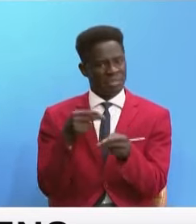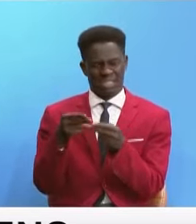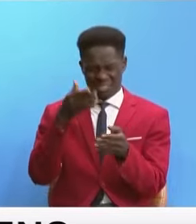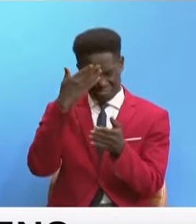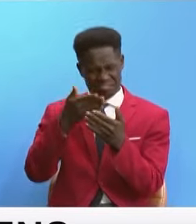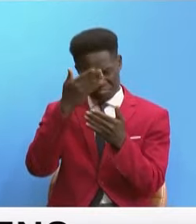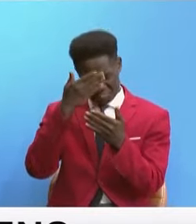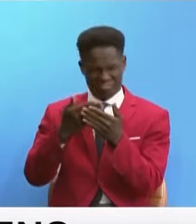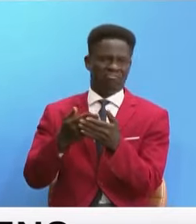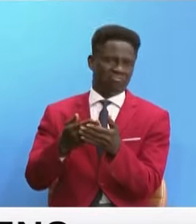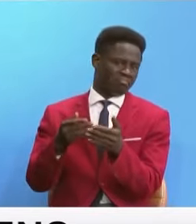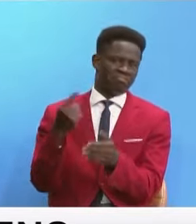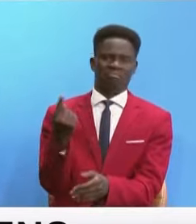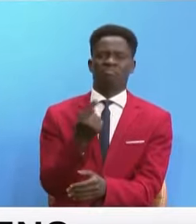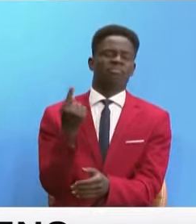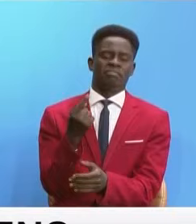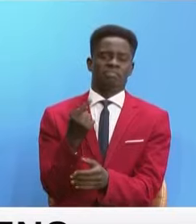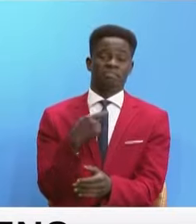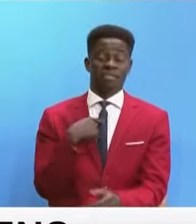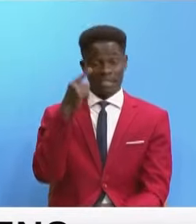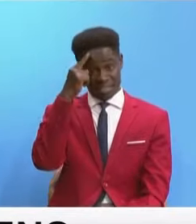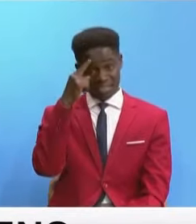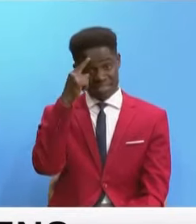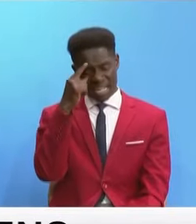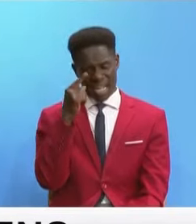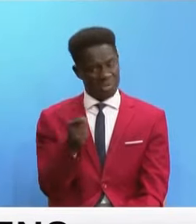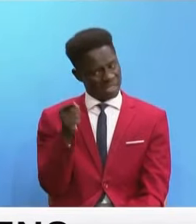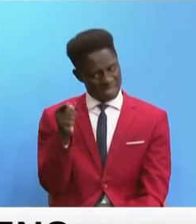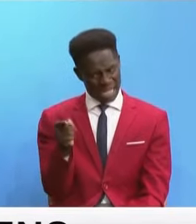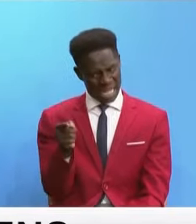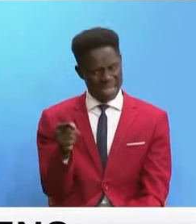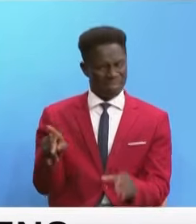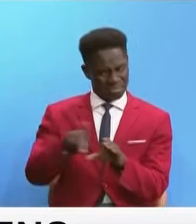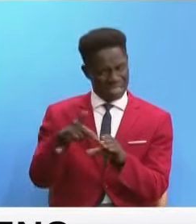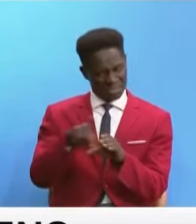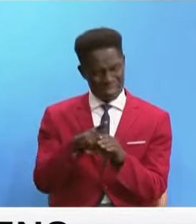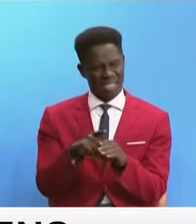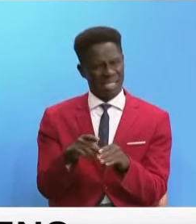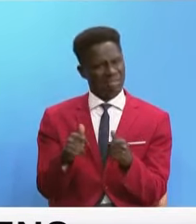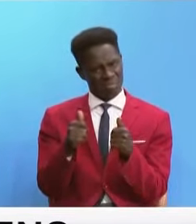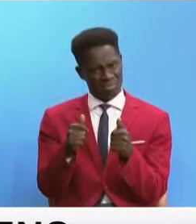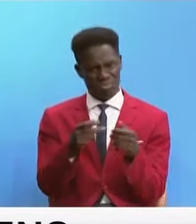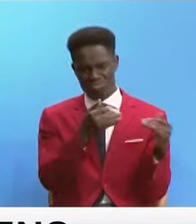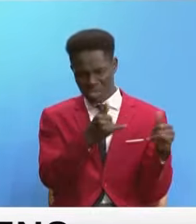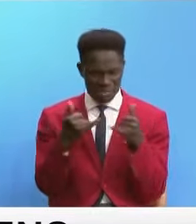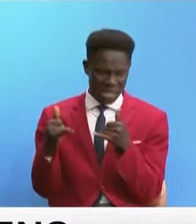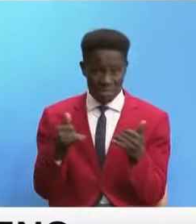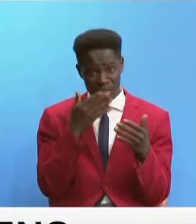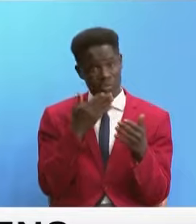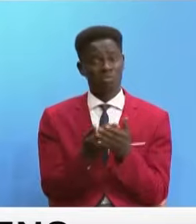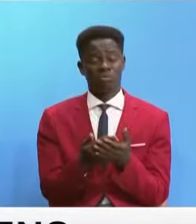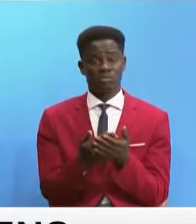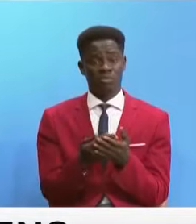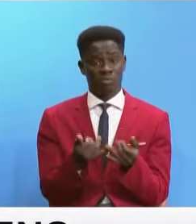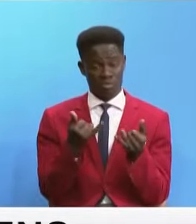And I think even the performance itself was quite outstanding, bearing in mind that